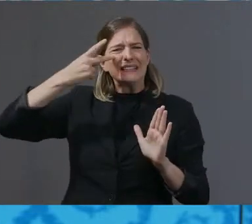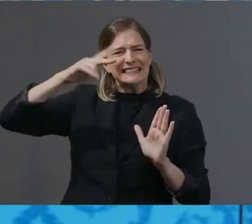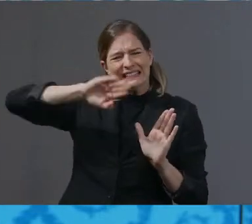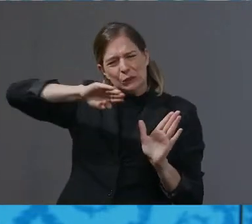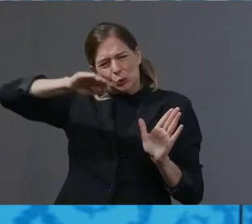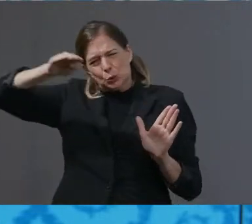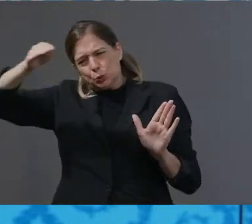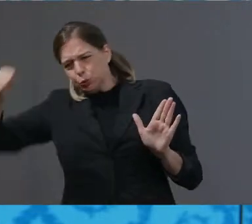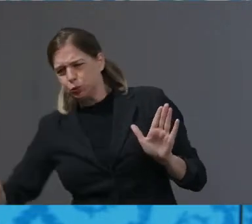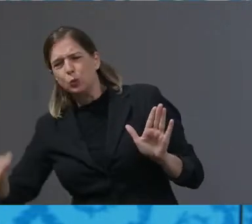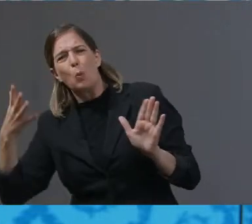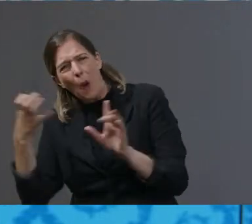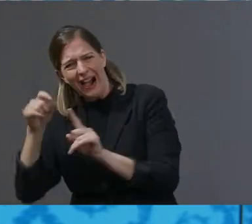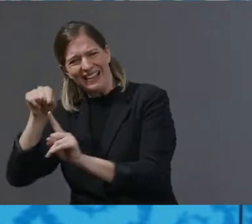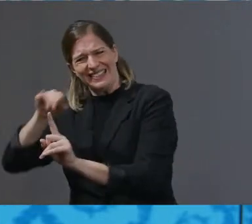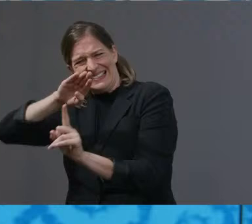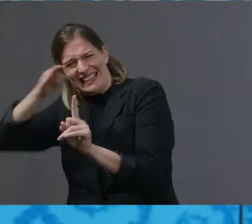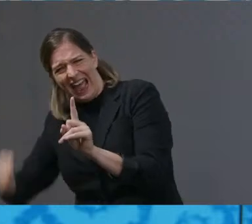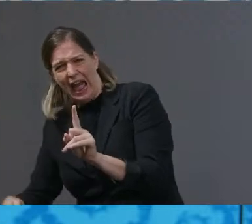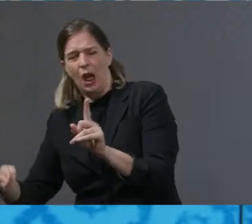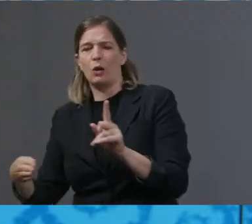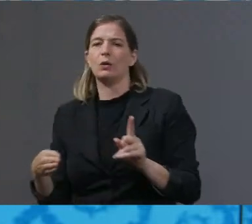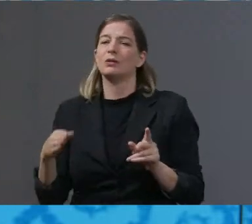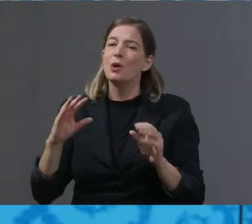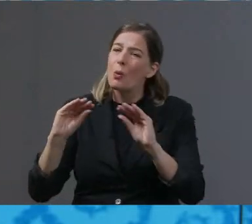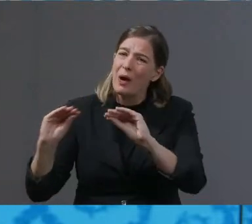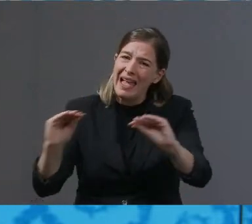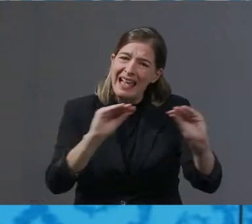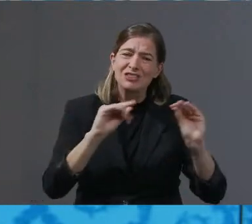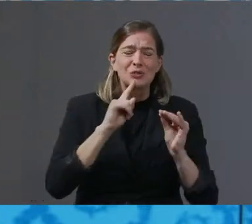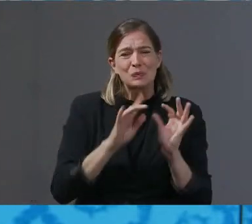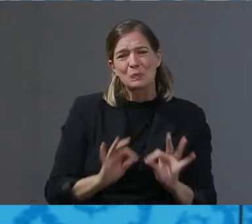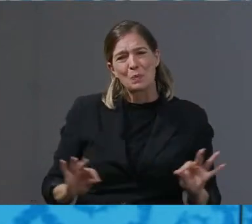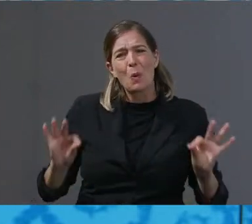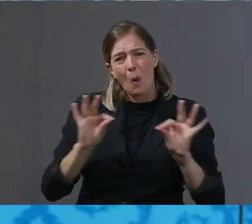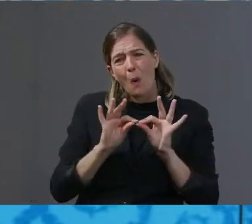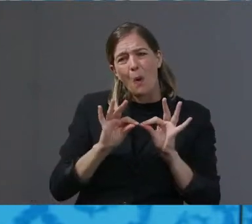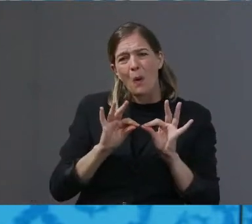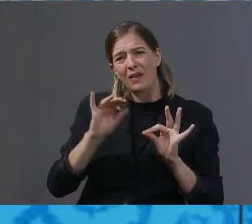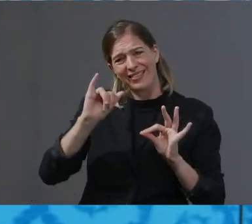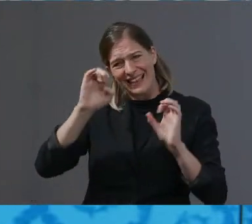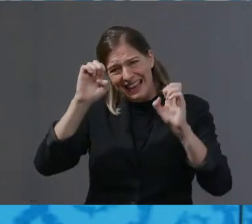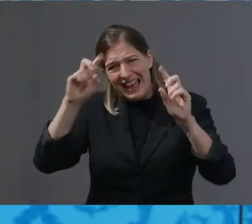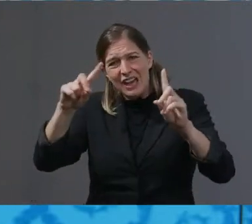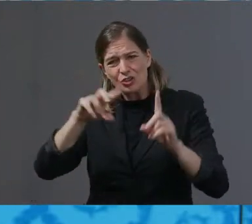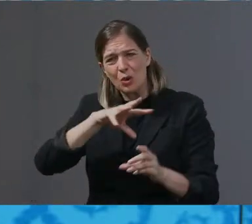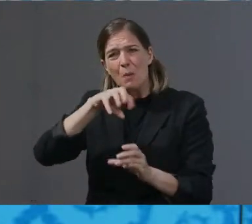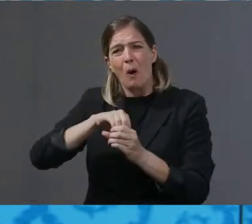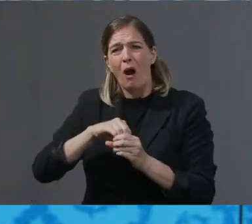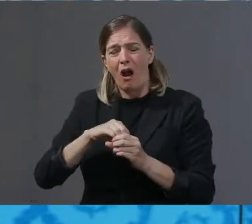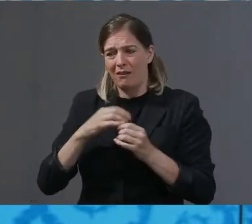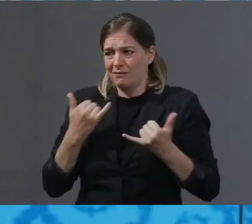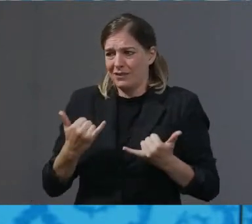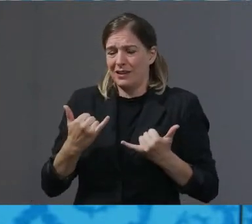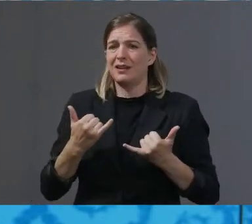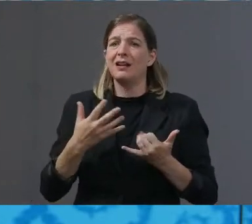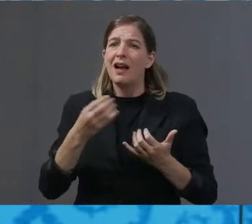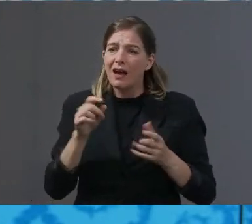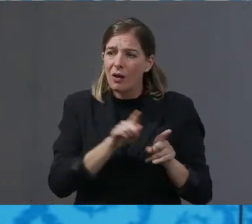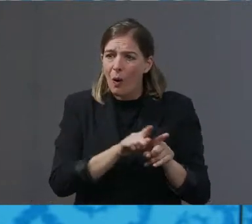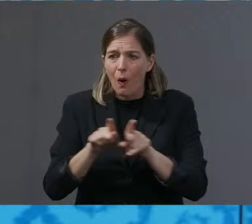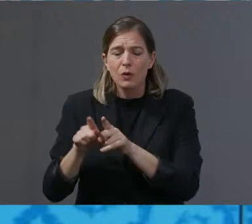So education is part of this. And along with that is whatever compliance is